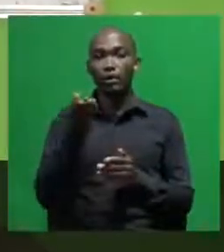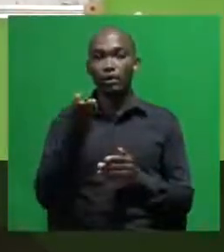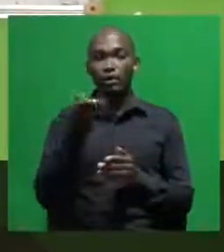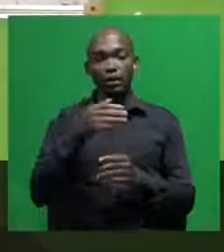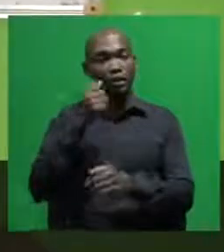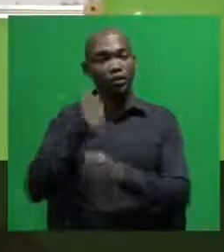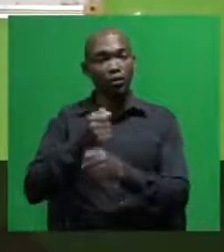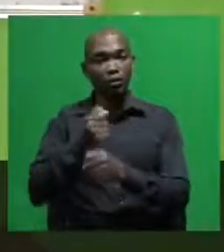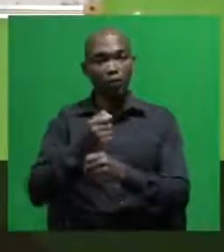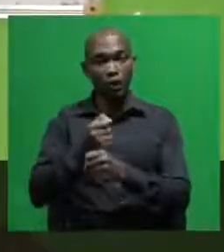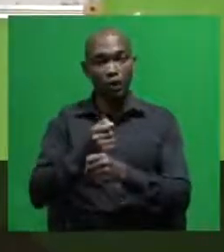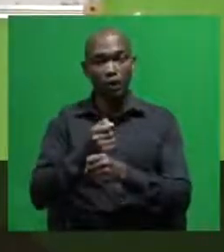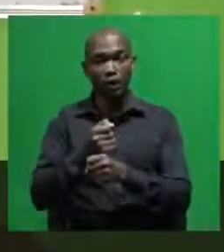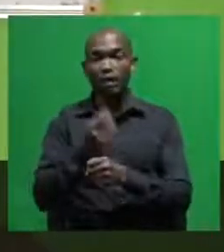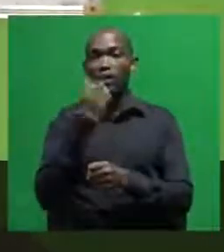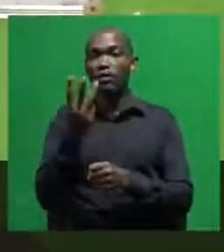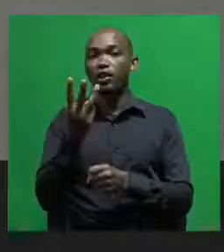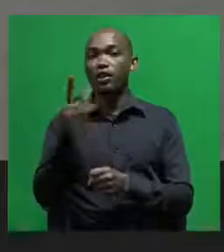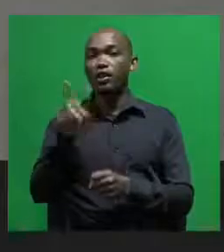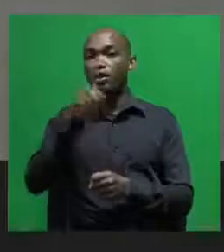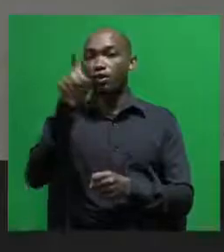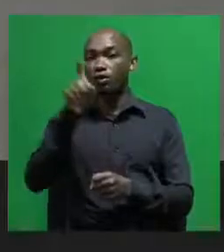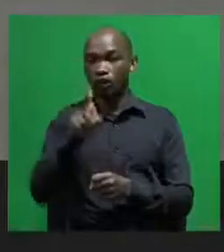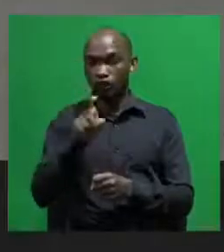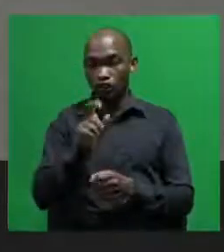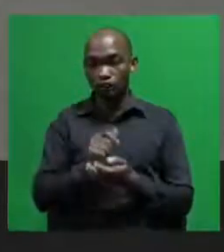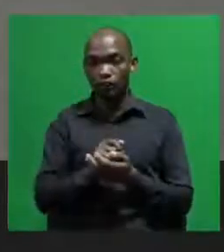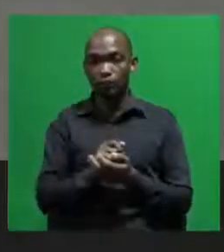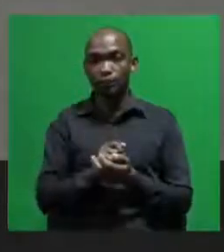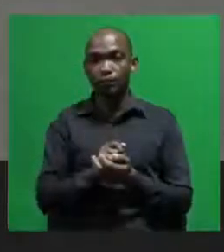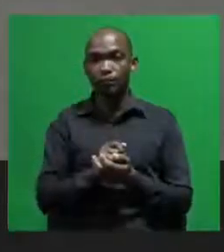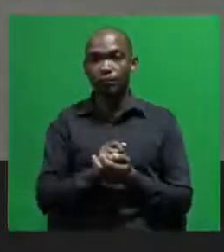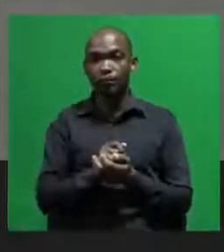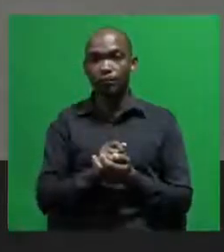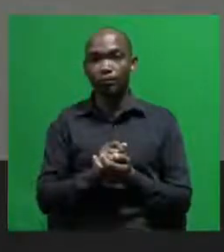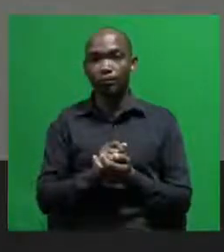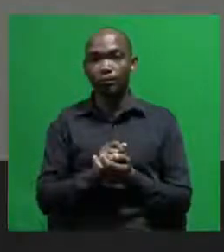okay, so that is the piece of work. We have 3 questions.